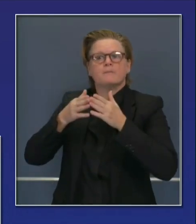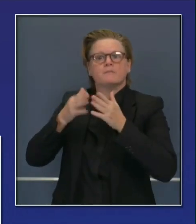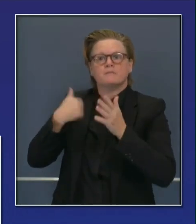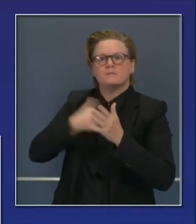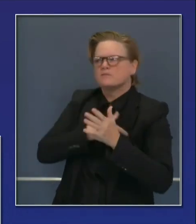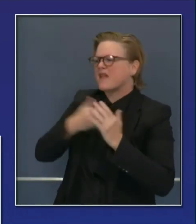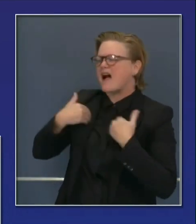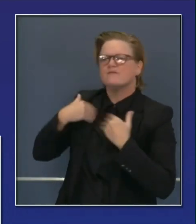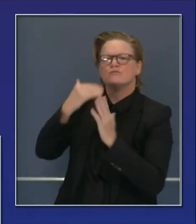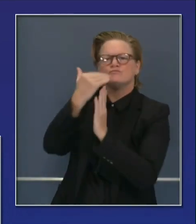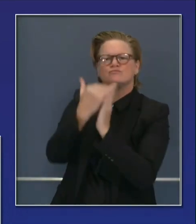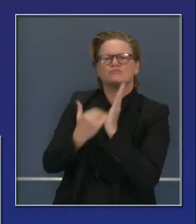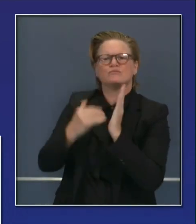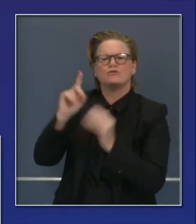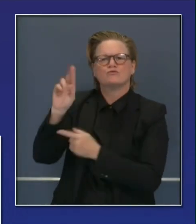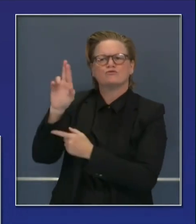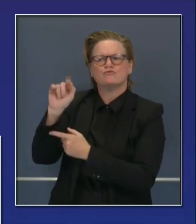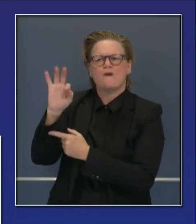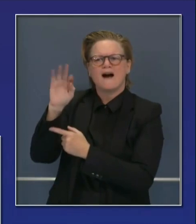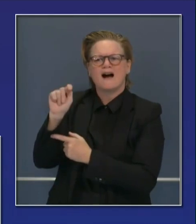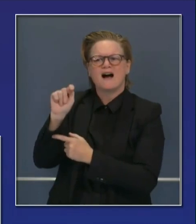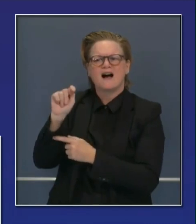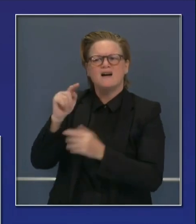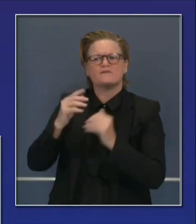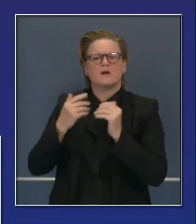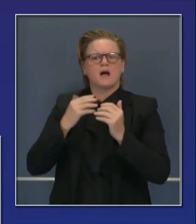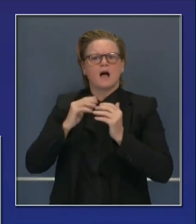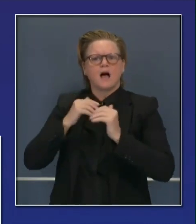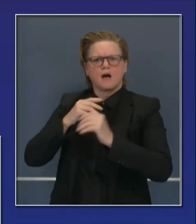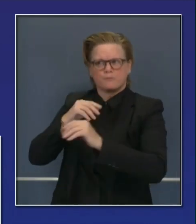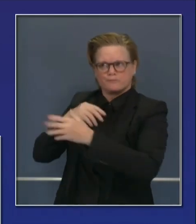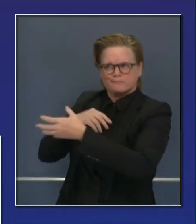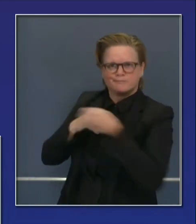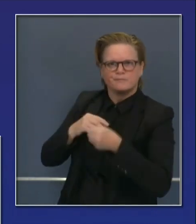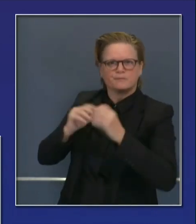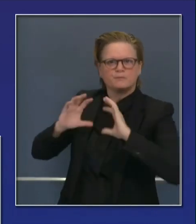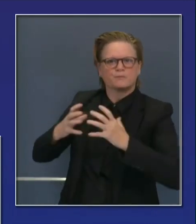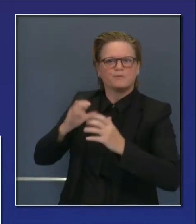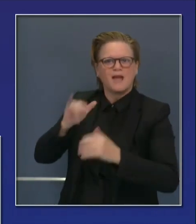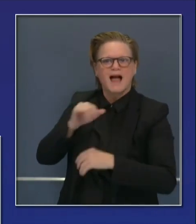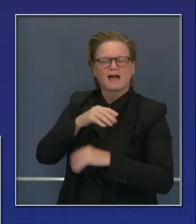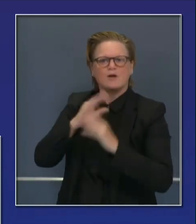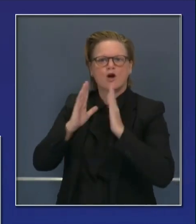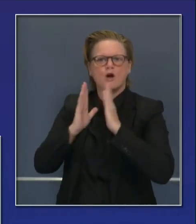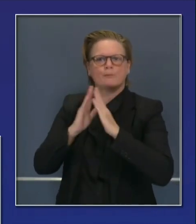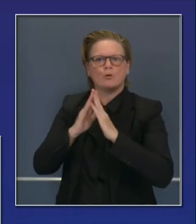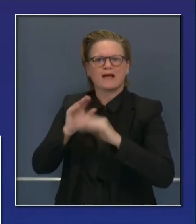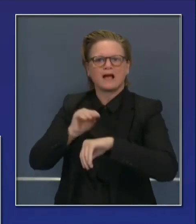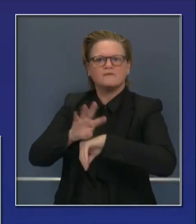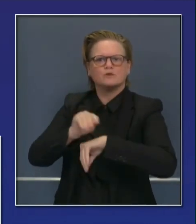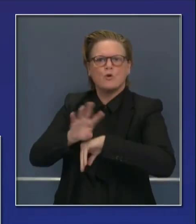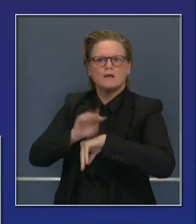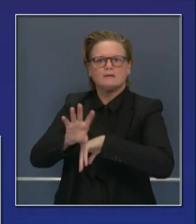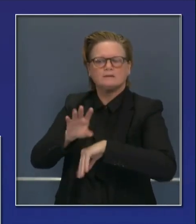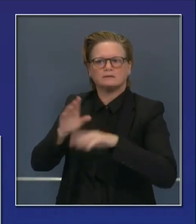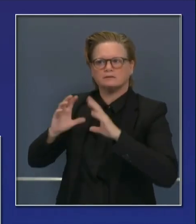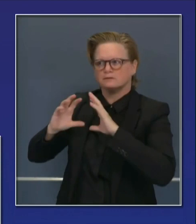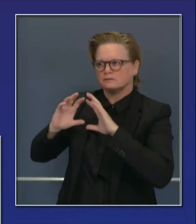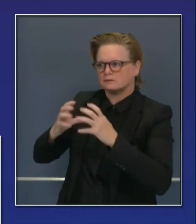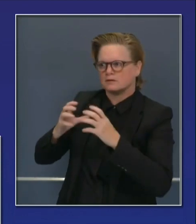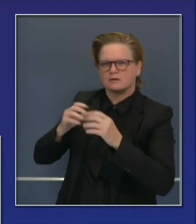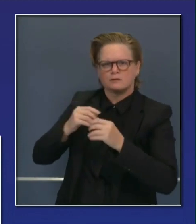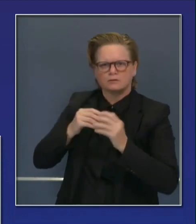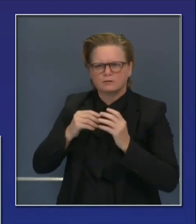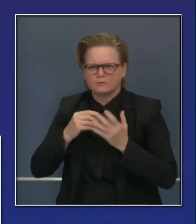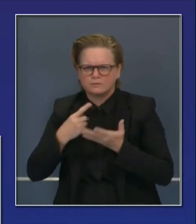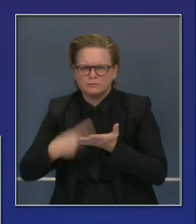community advisory committee to really talk about the nuances, the subcategories, the sub-prioritizations that